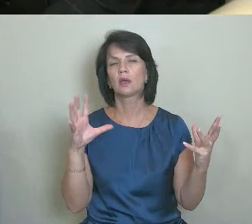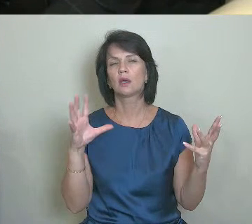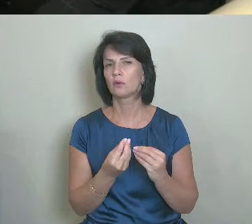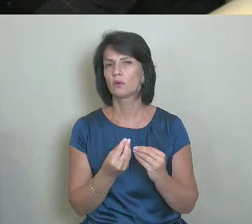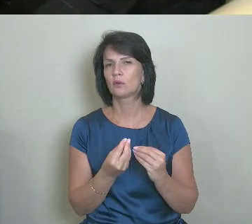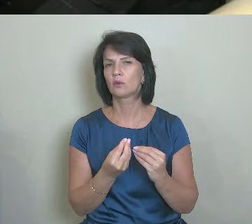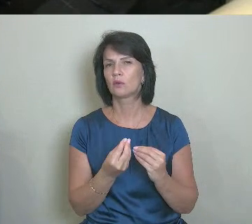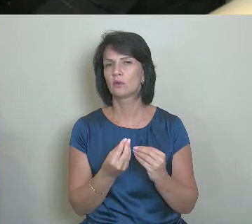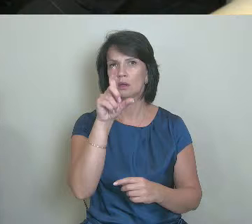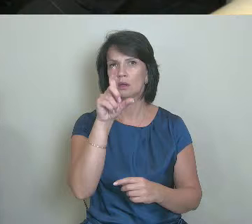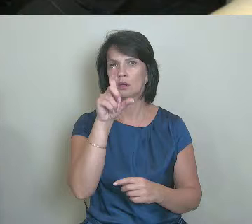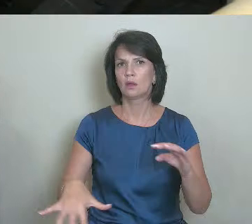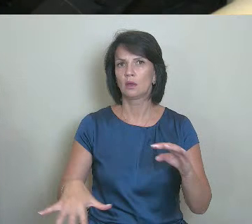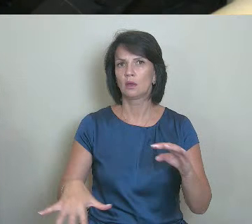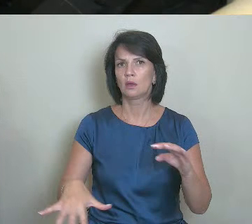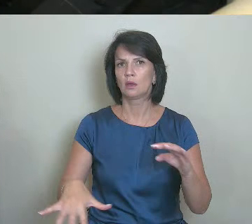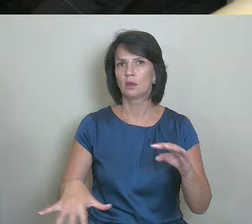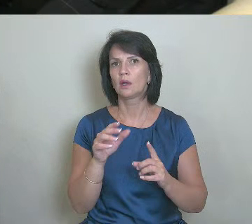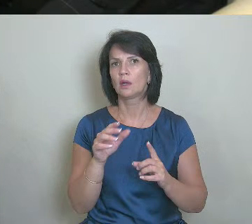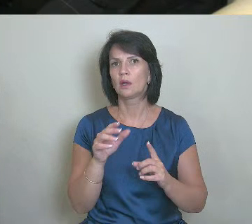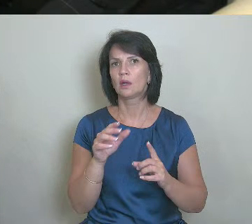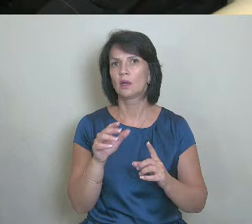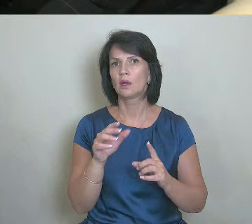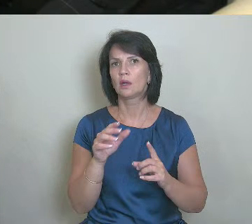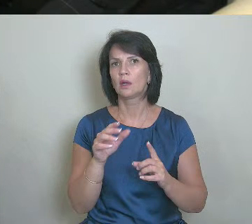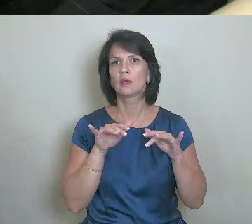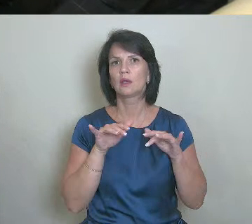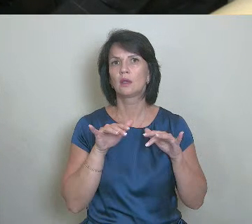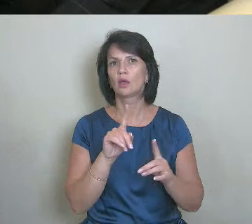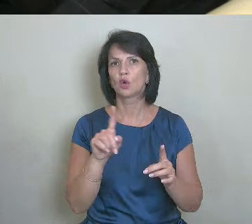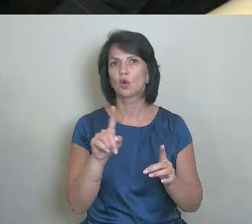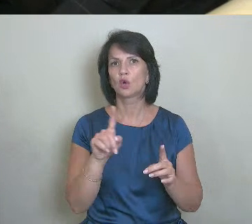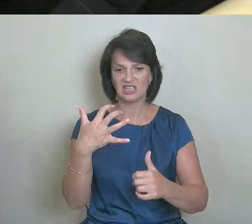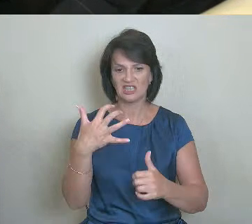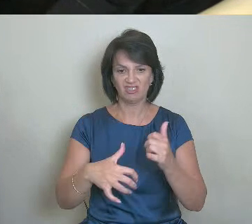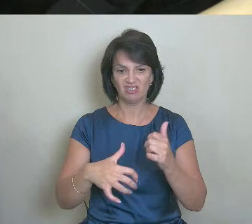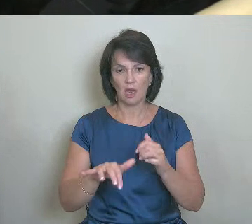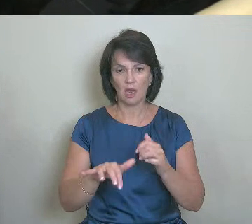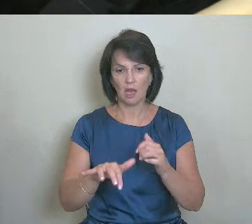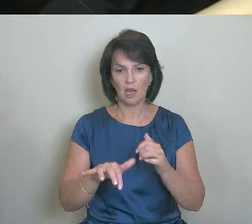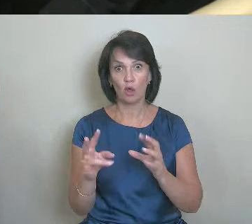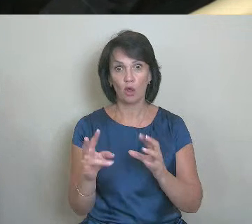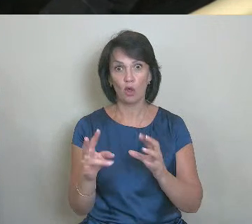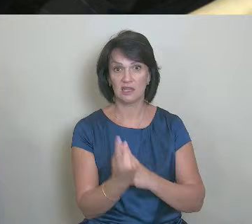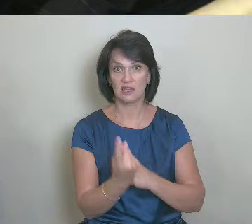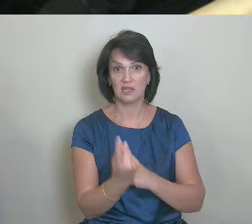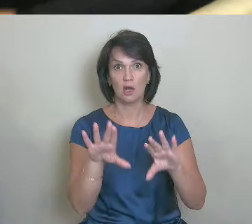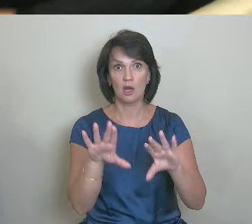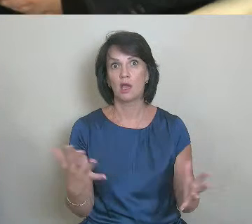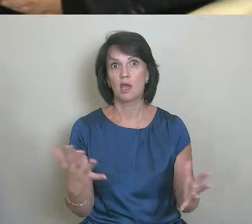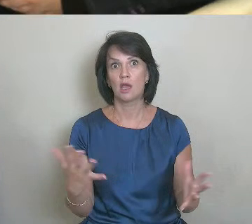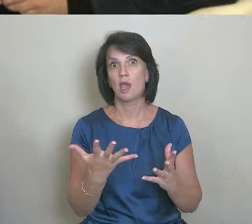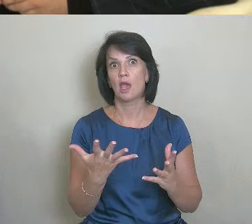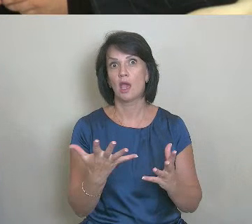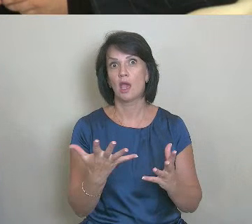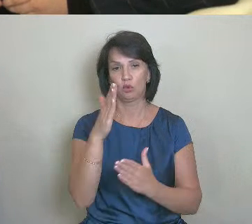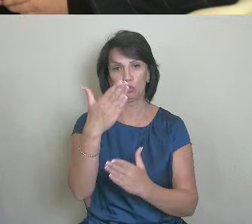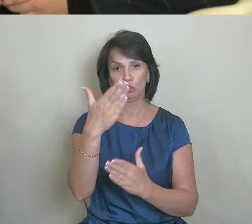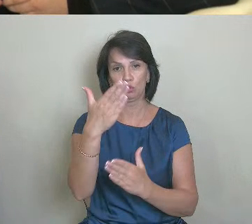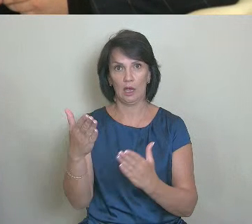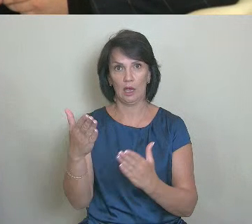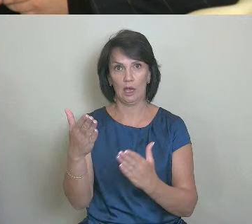to the court? Did any of the communities went to court? And if there are any cases filed,